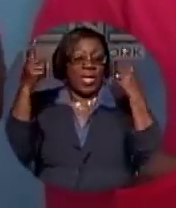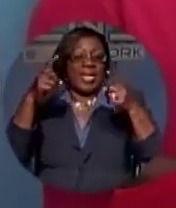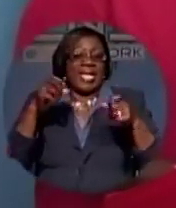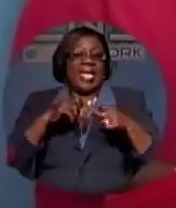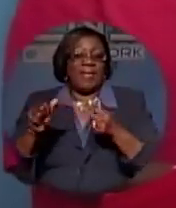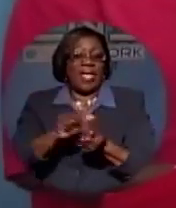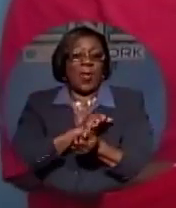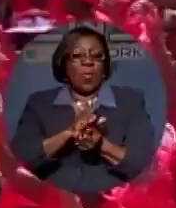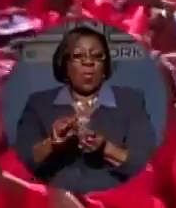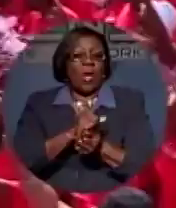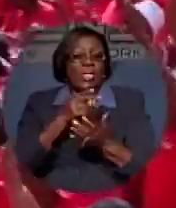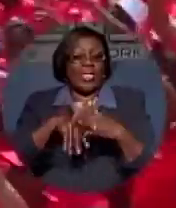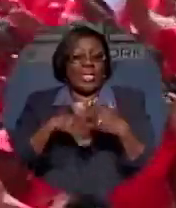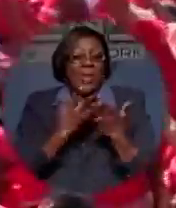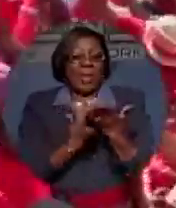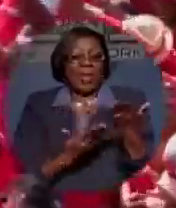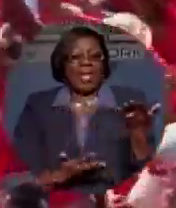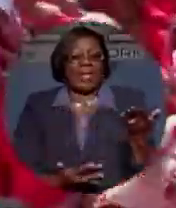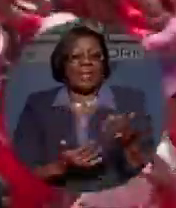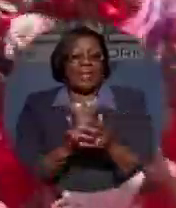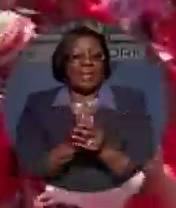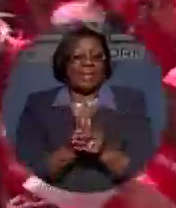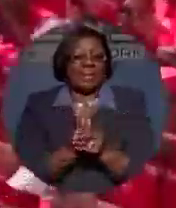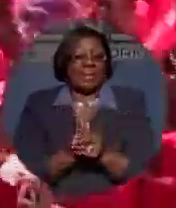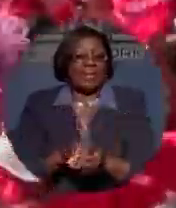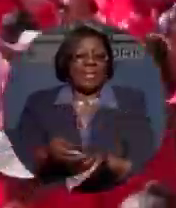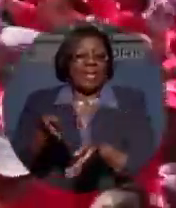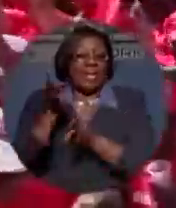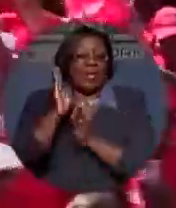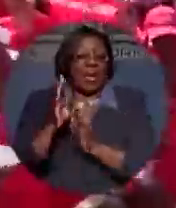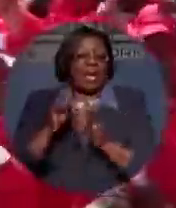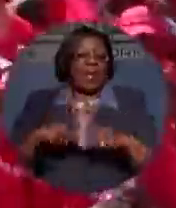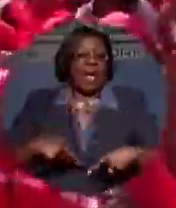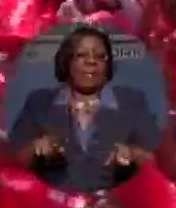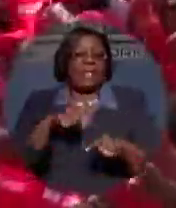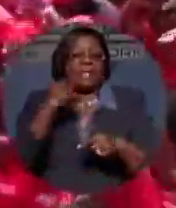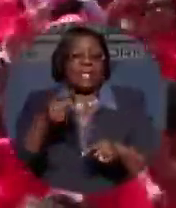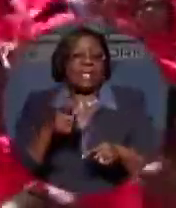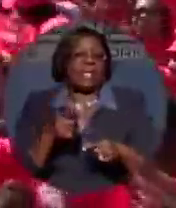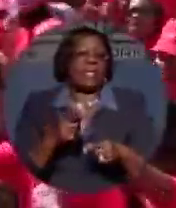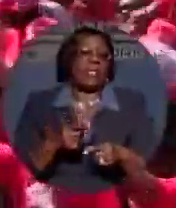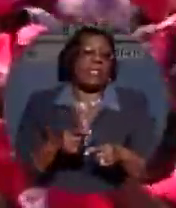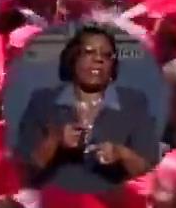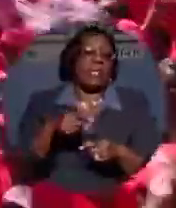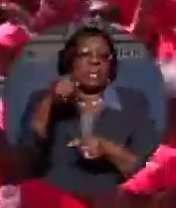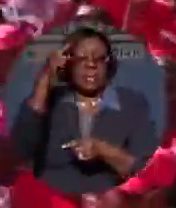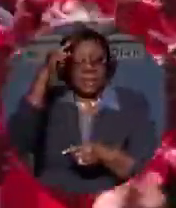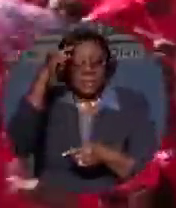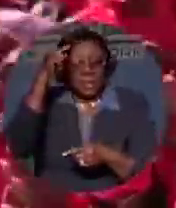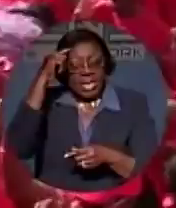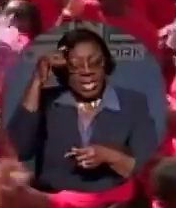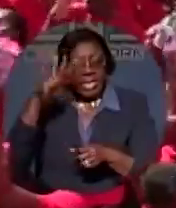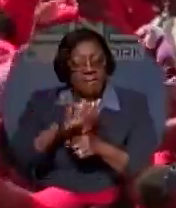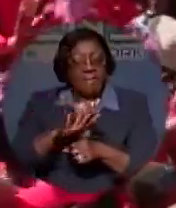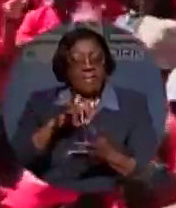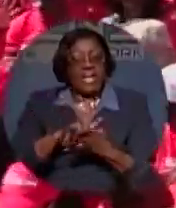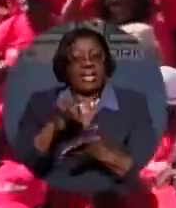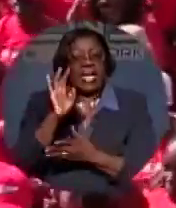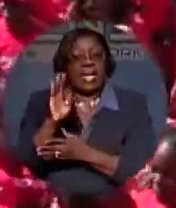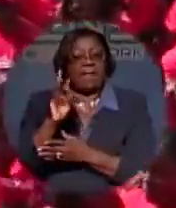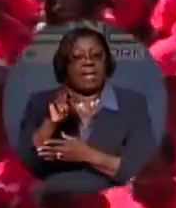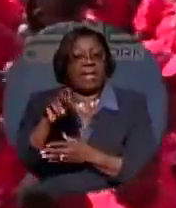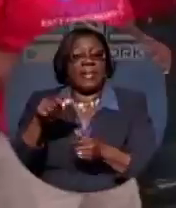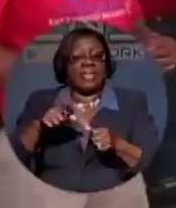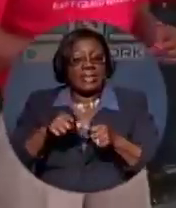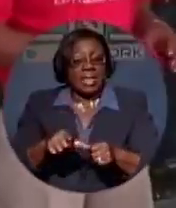blood. And Grand Bahamians say despite hard times, they're convinced the FNM is still the party of choice. And if anybody can bring them out of tough